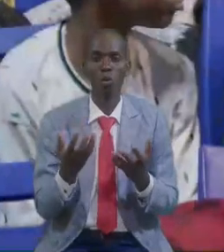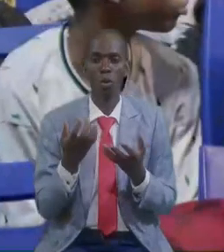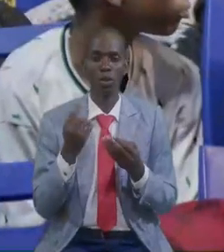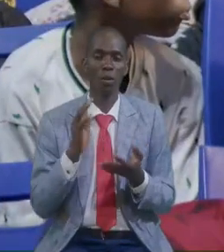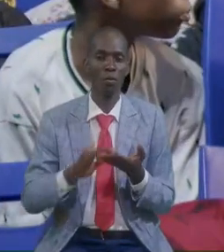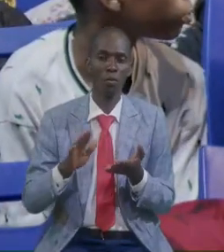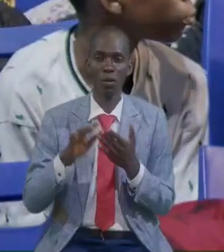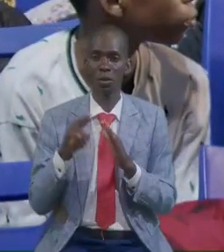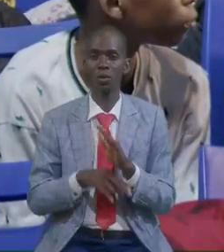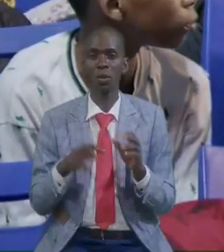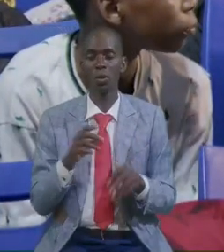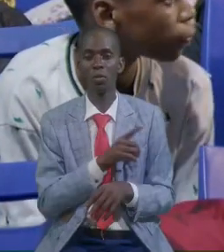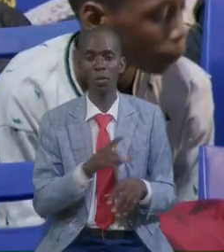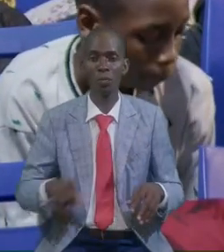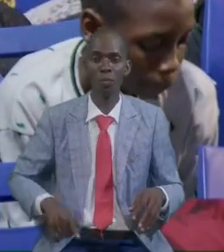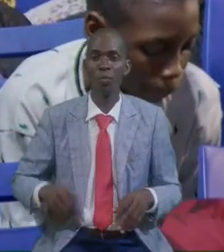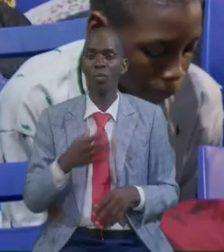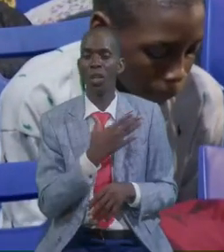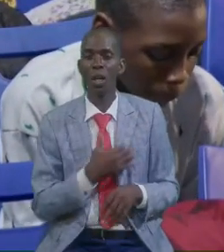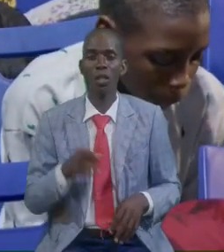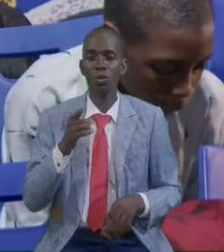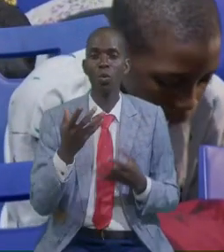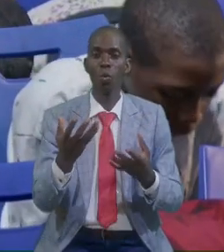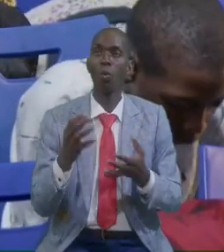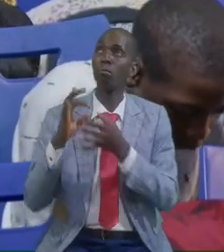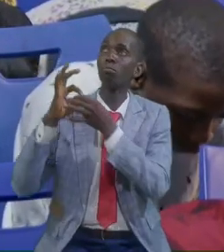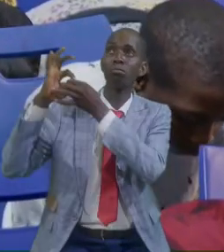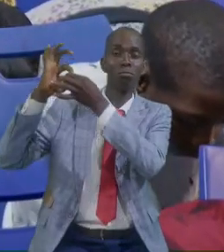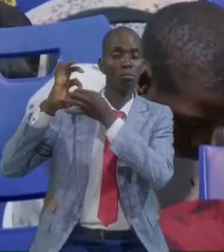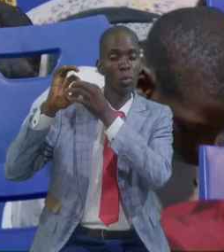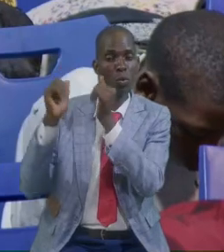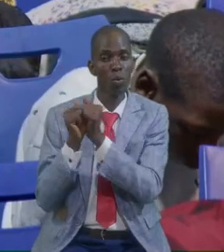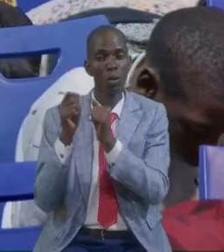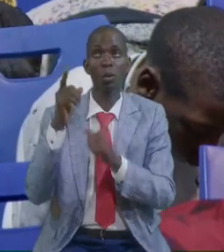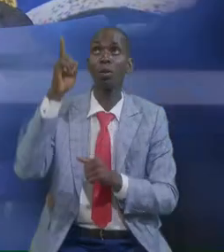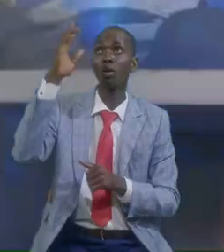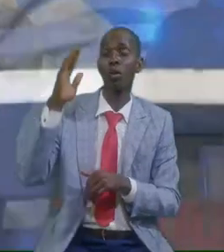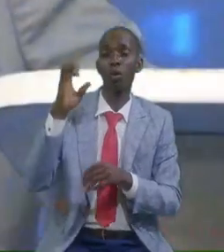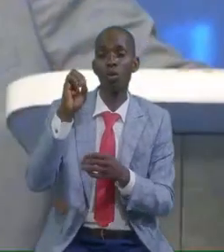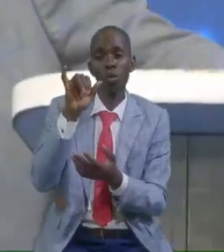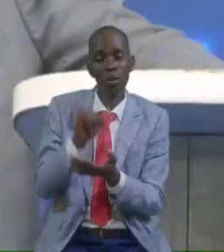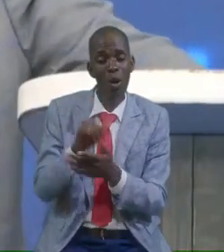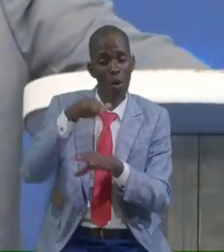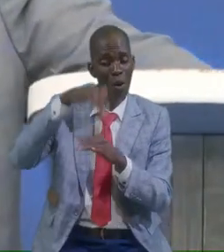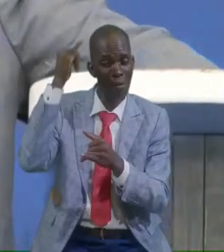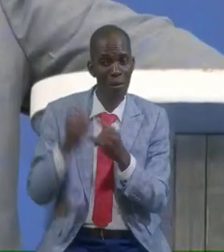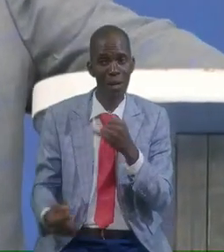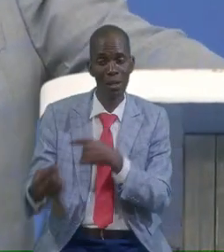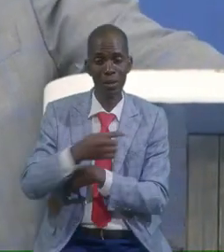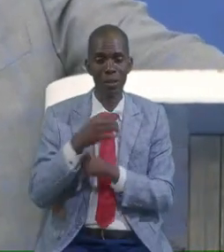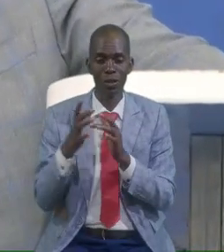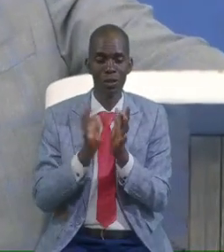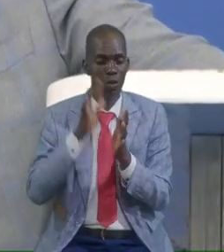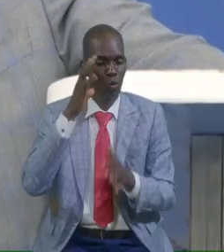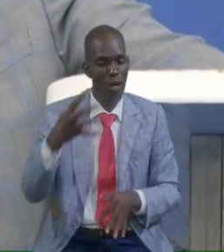want reconciliation with God, so that on a final day he will take you to heaven. The